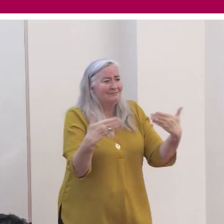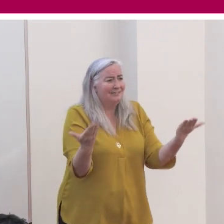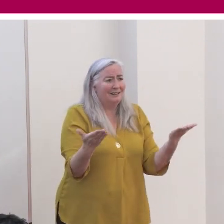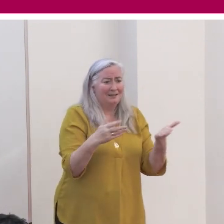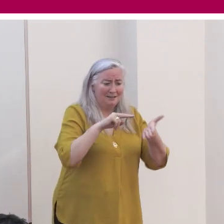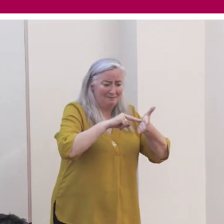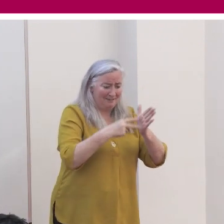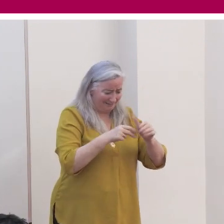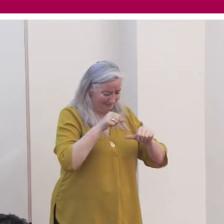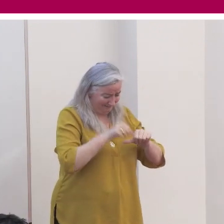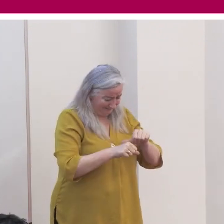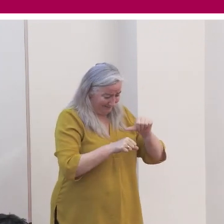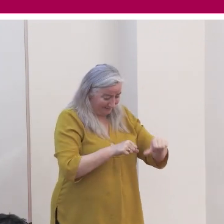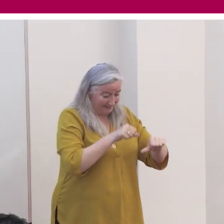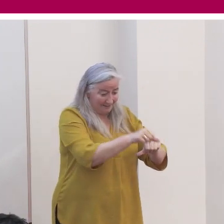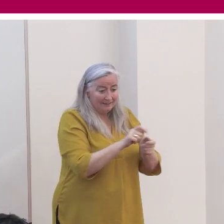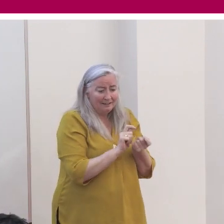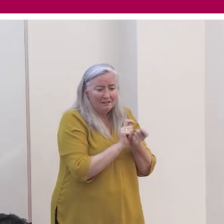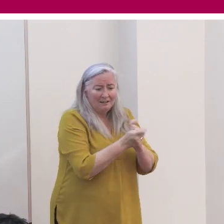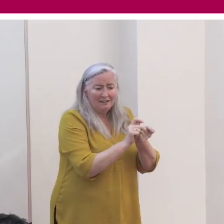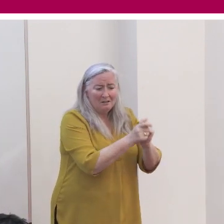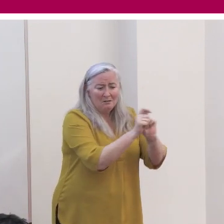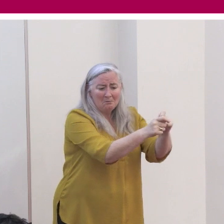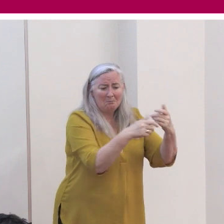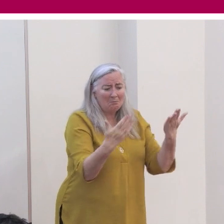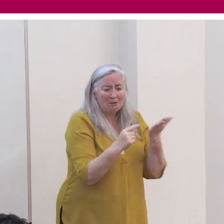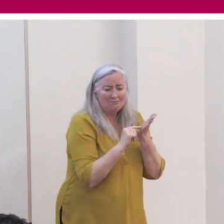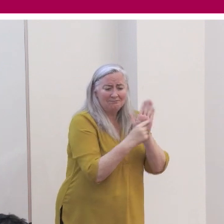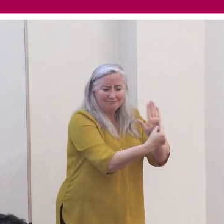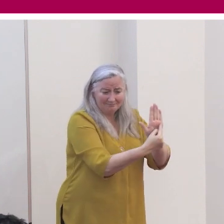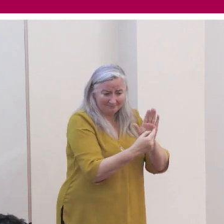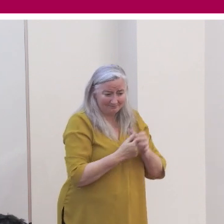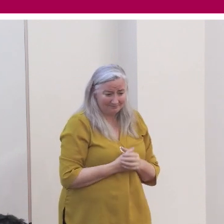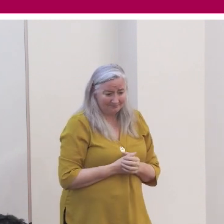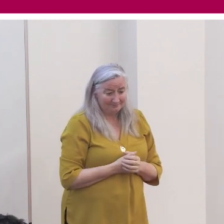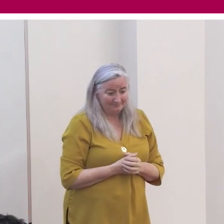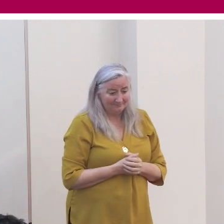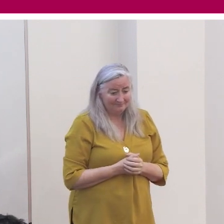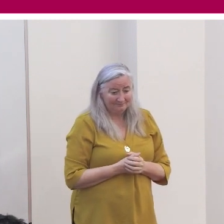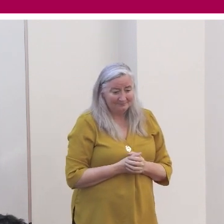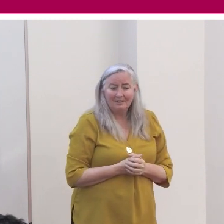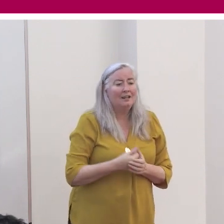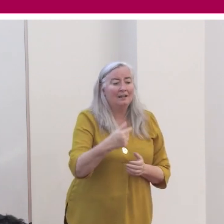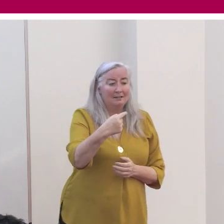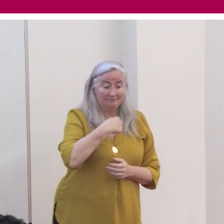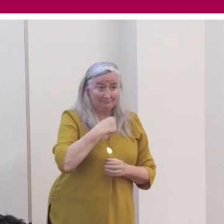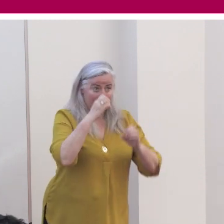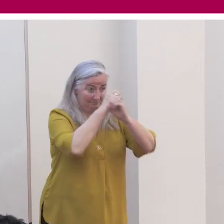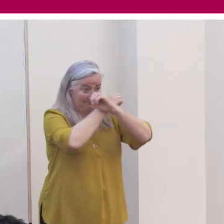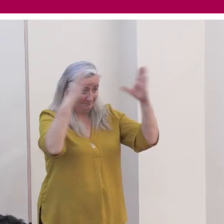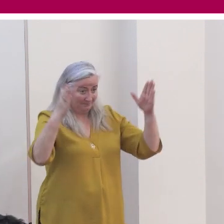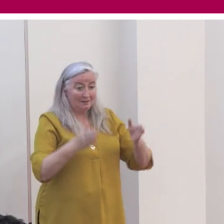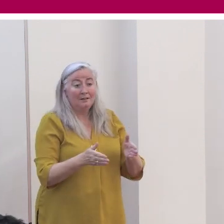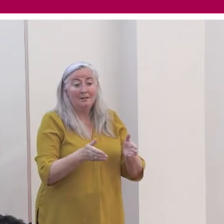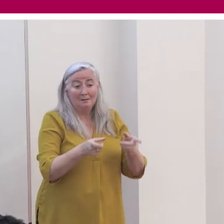very nervous. I was not going to say anything if her therapist was not with